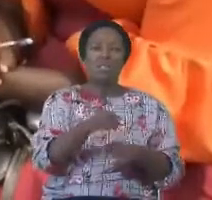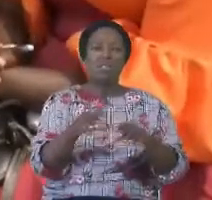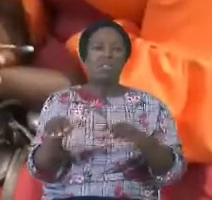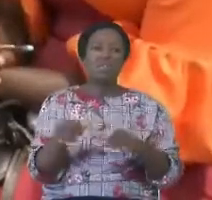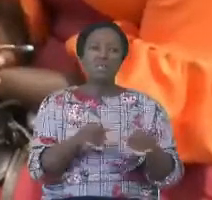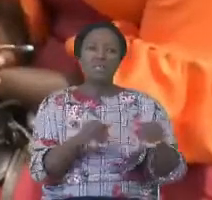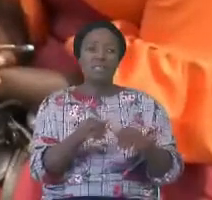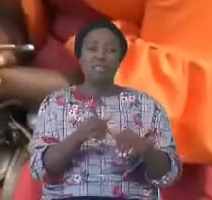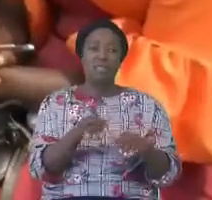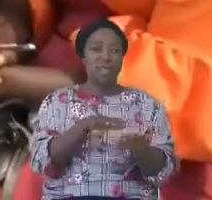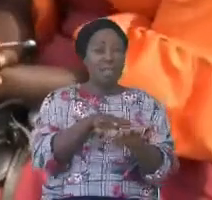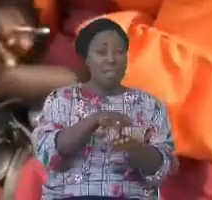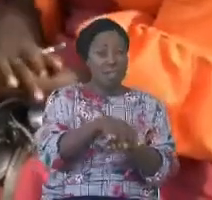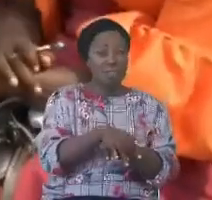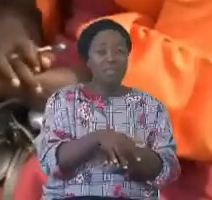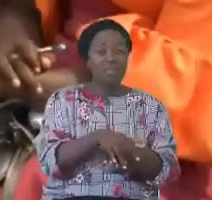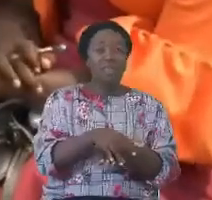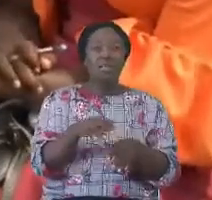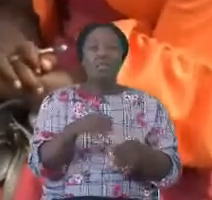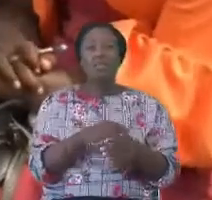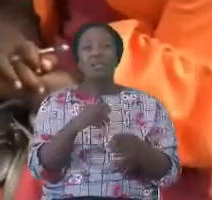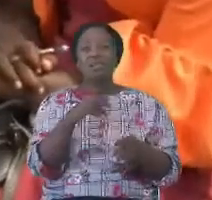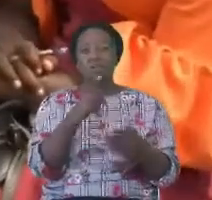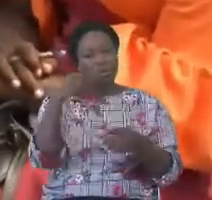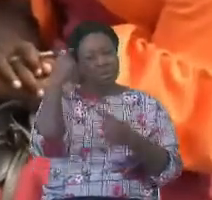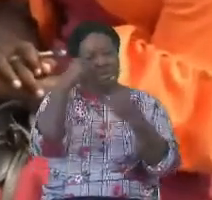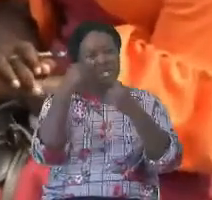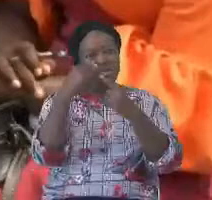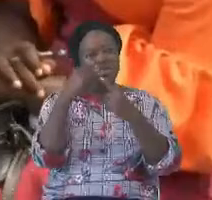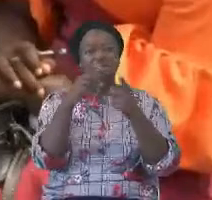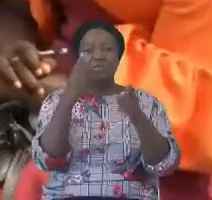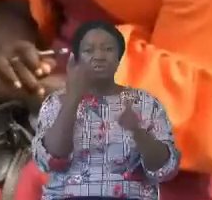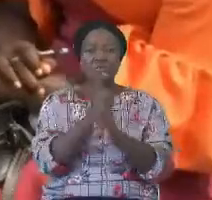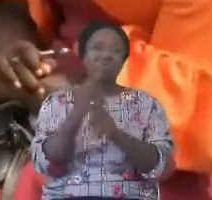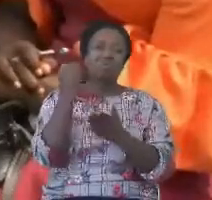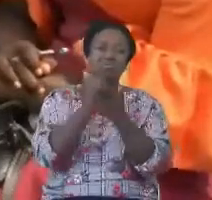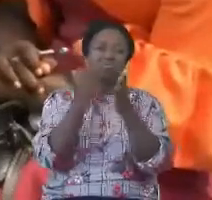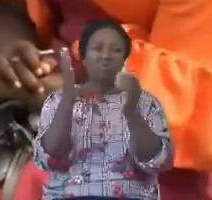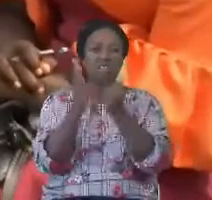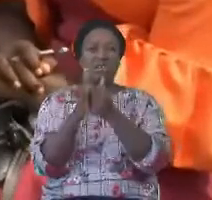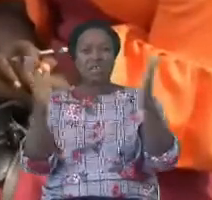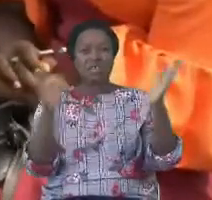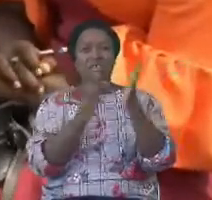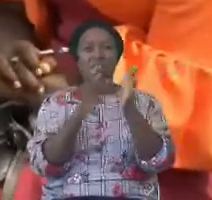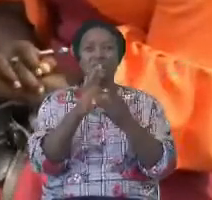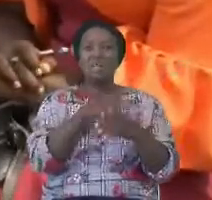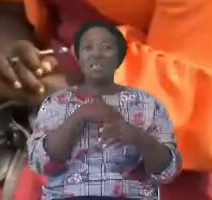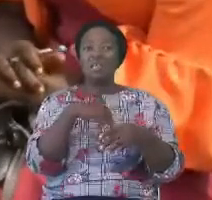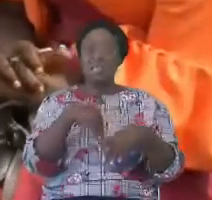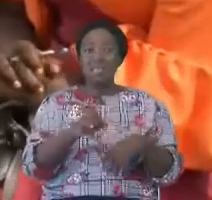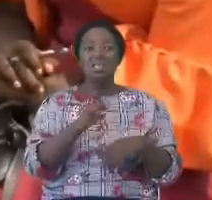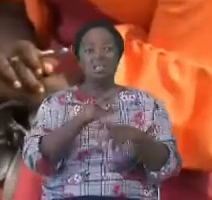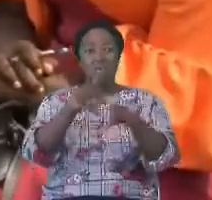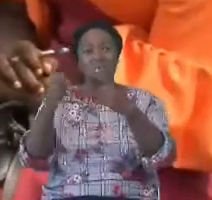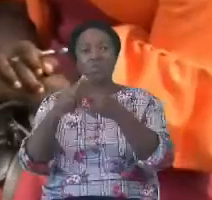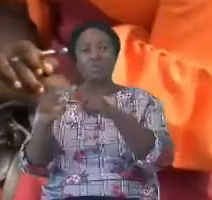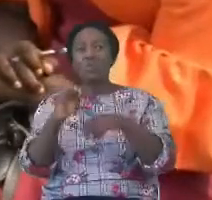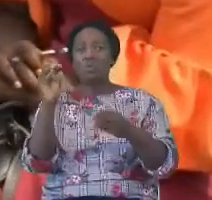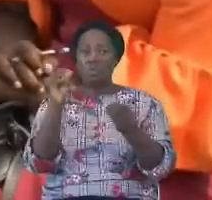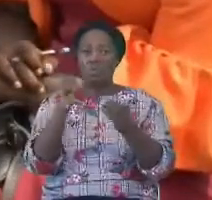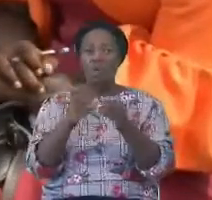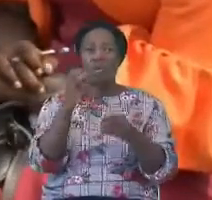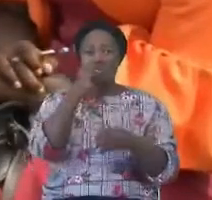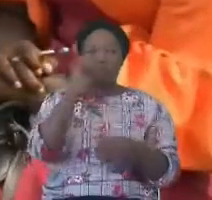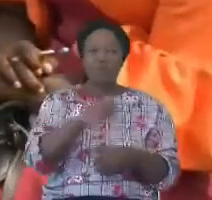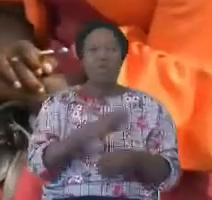they teach earlier about recommending christ for crucifixion that from that and